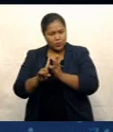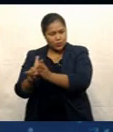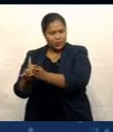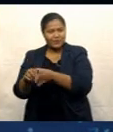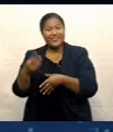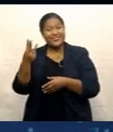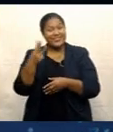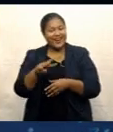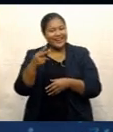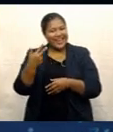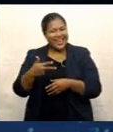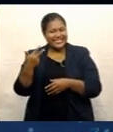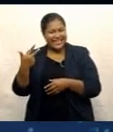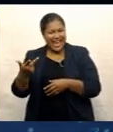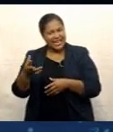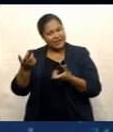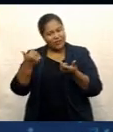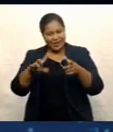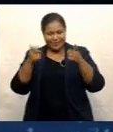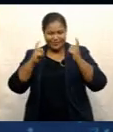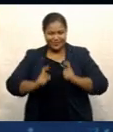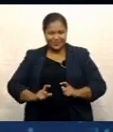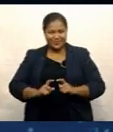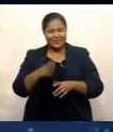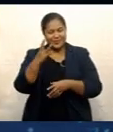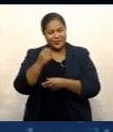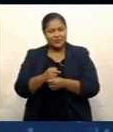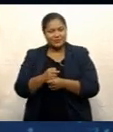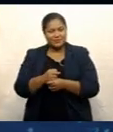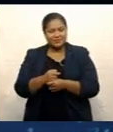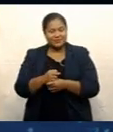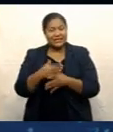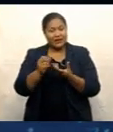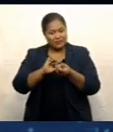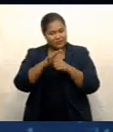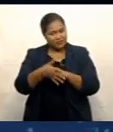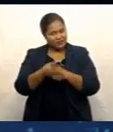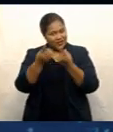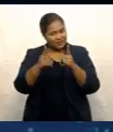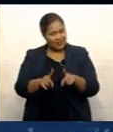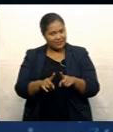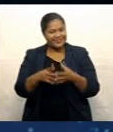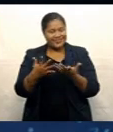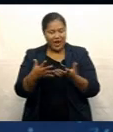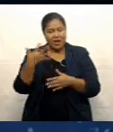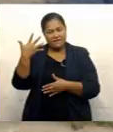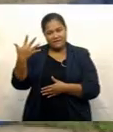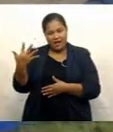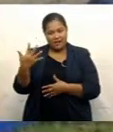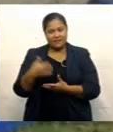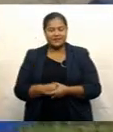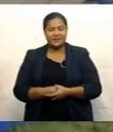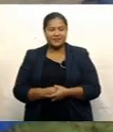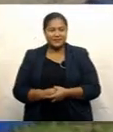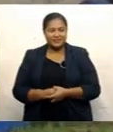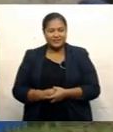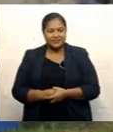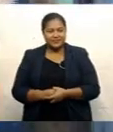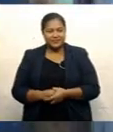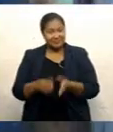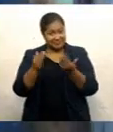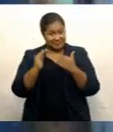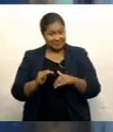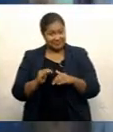with 388 recoveries in total. The COVID death toll stands at 5. Up